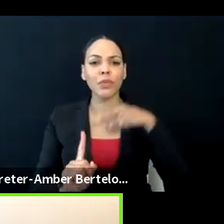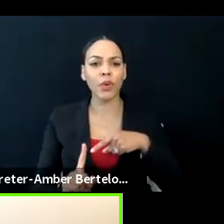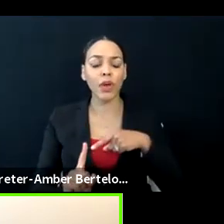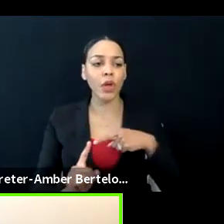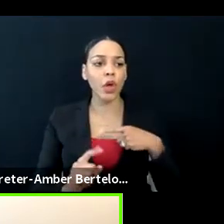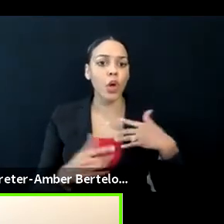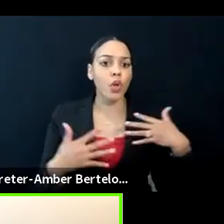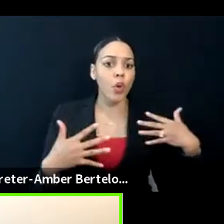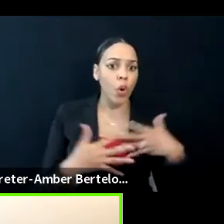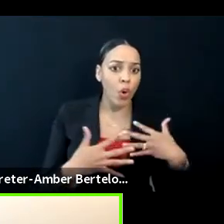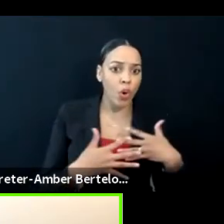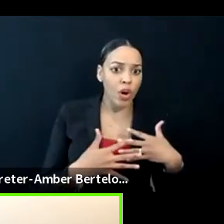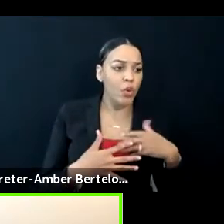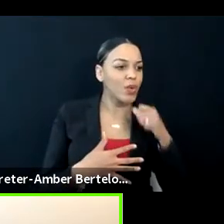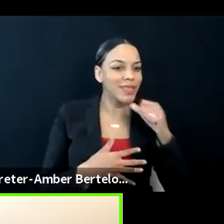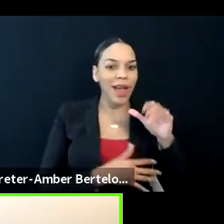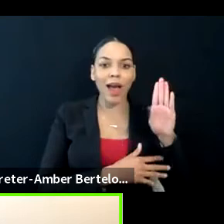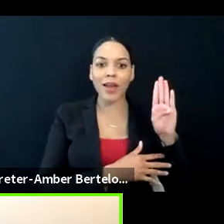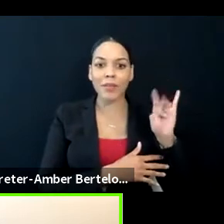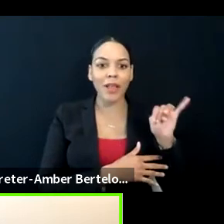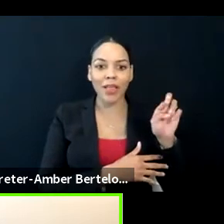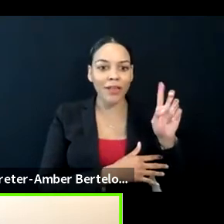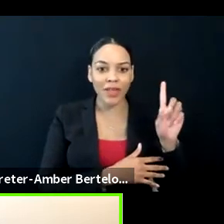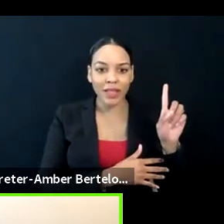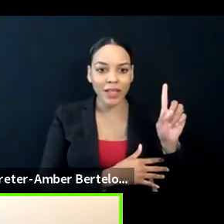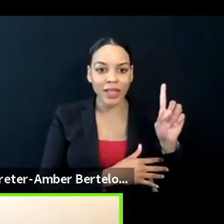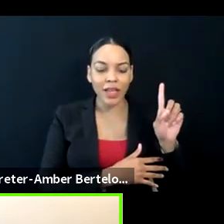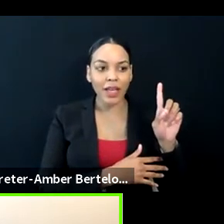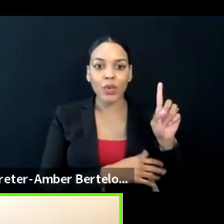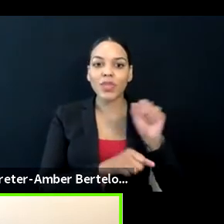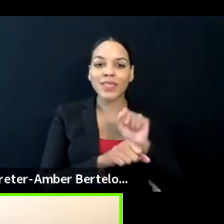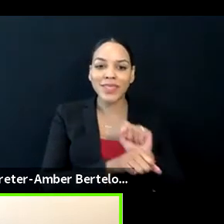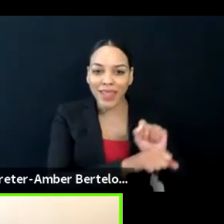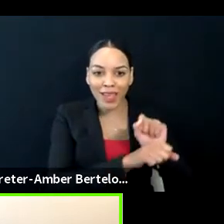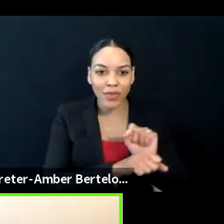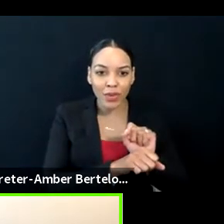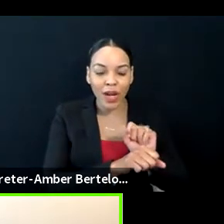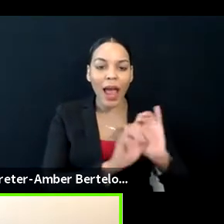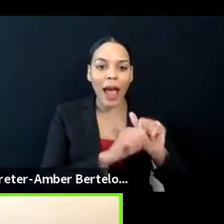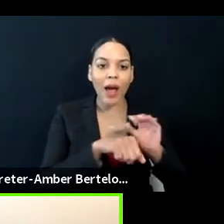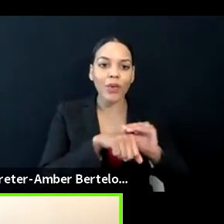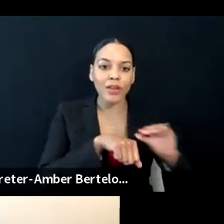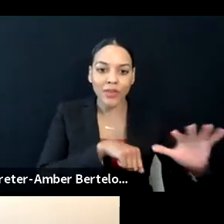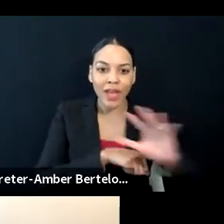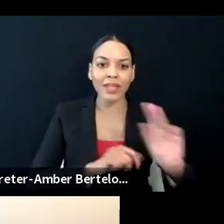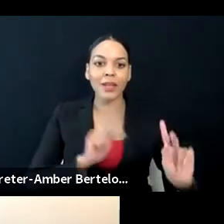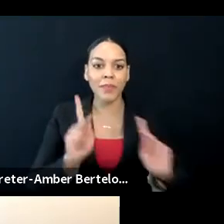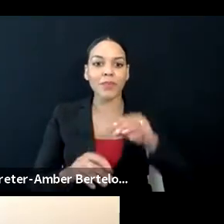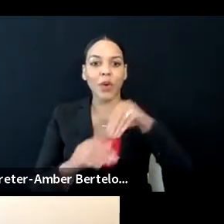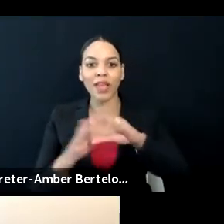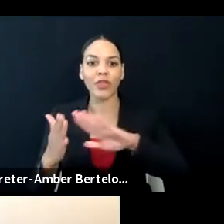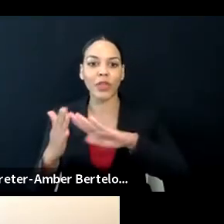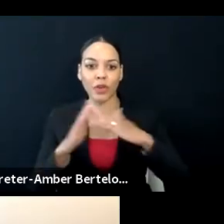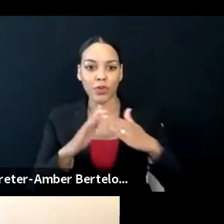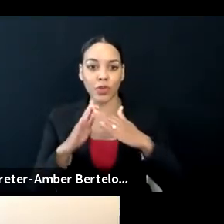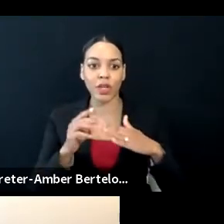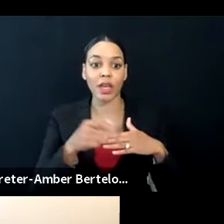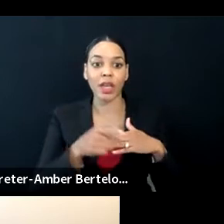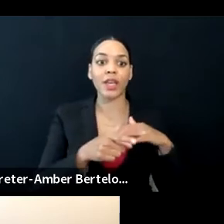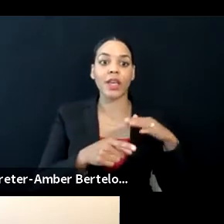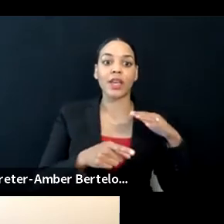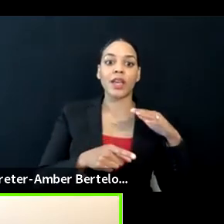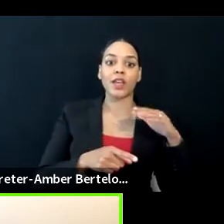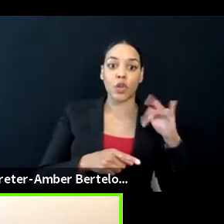not Beloved. It was the institution of slavery and what it did to the people in the community. And the director. Okay,